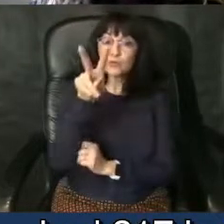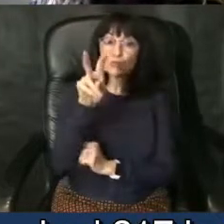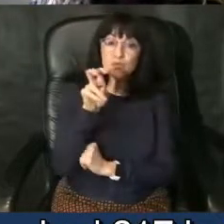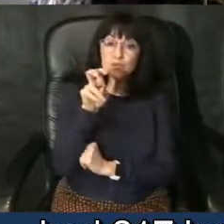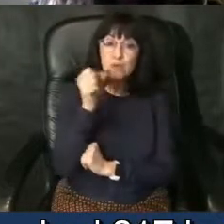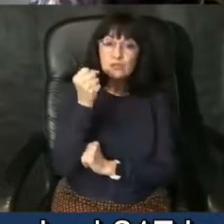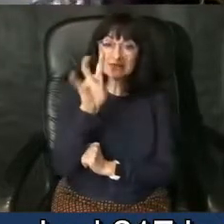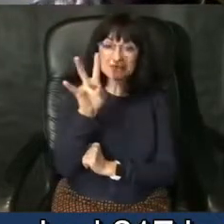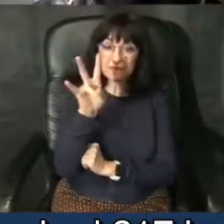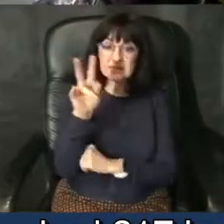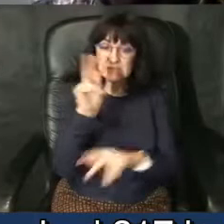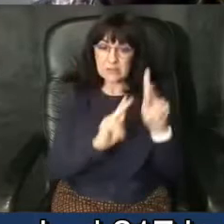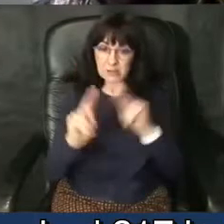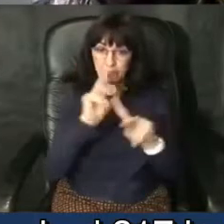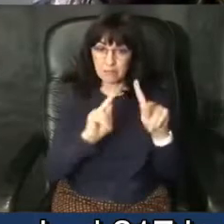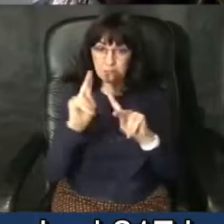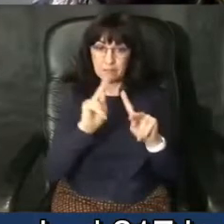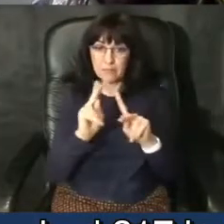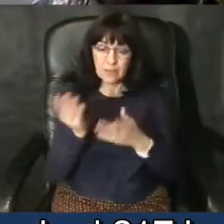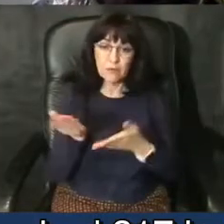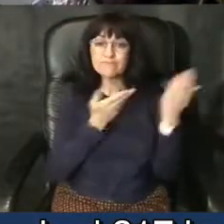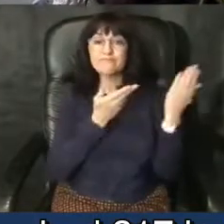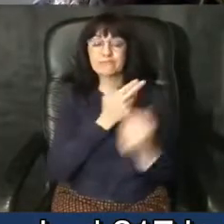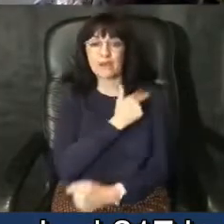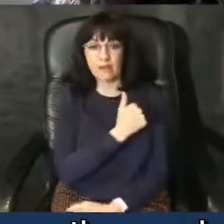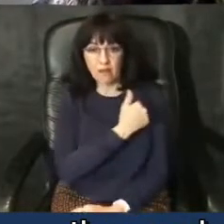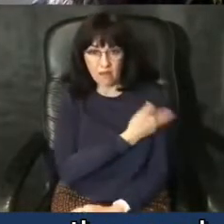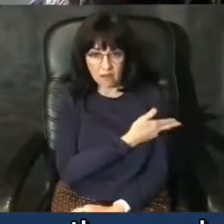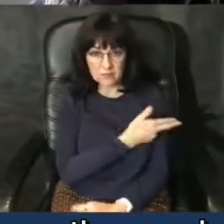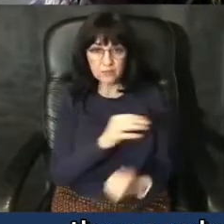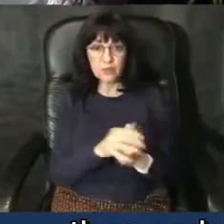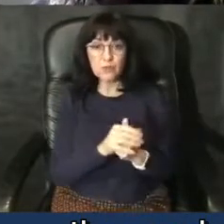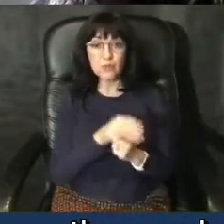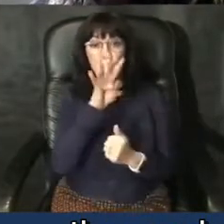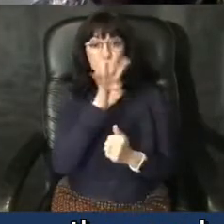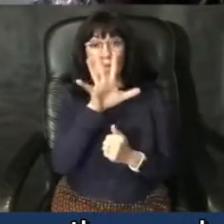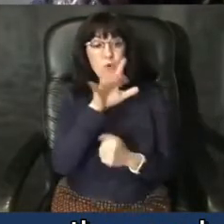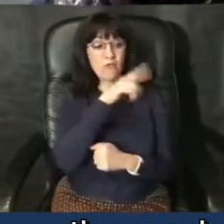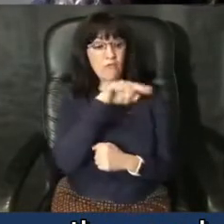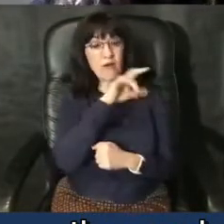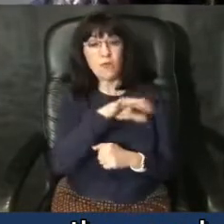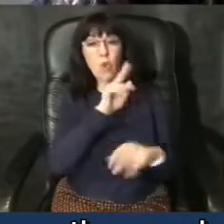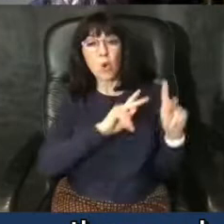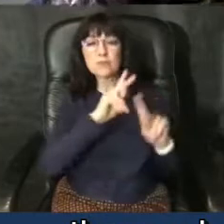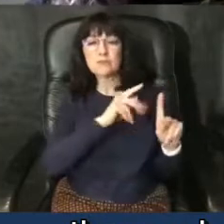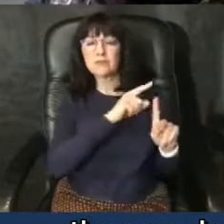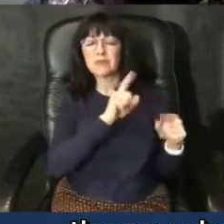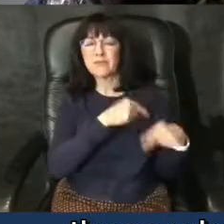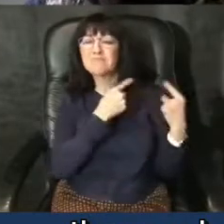217 individuals hospitalized in Delaware hospitals. 45 of those were chronically ill. And we